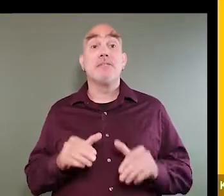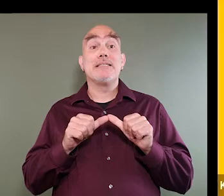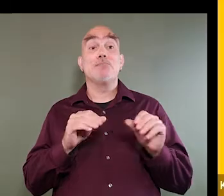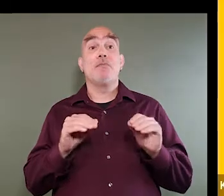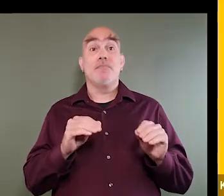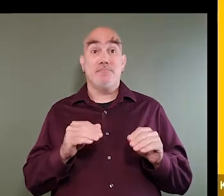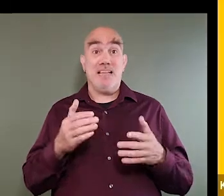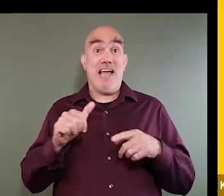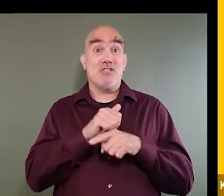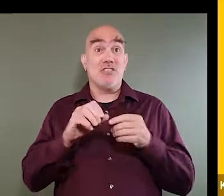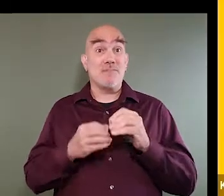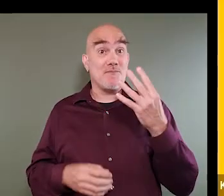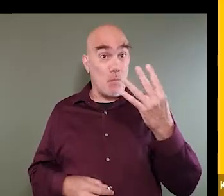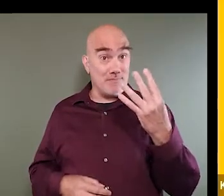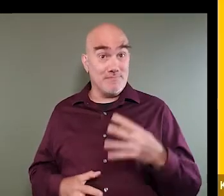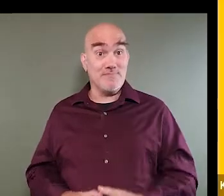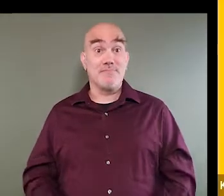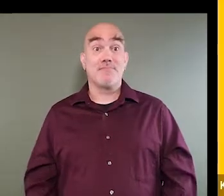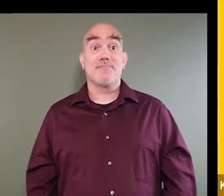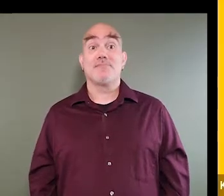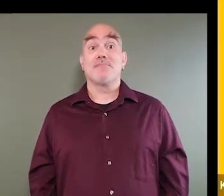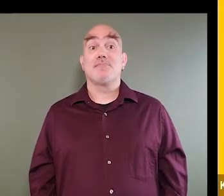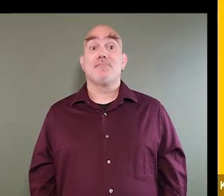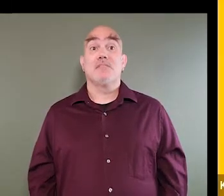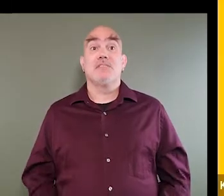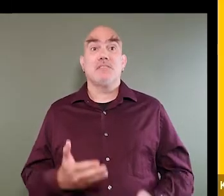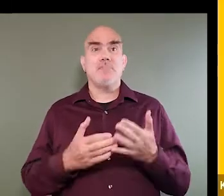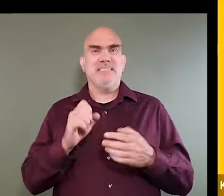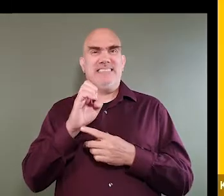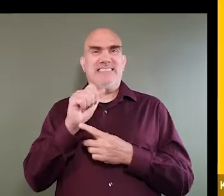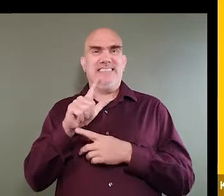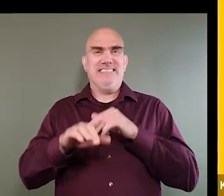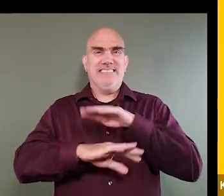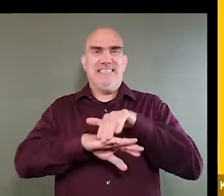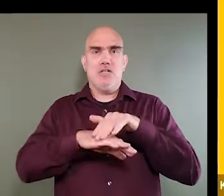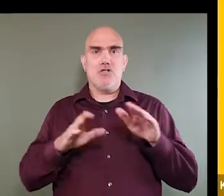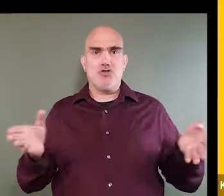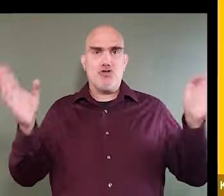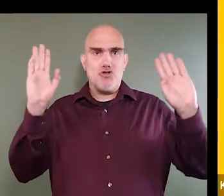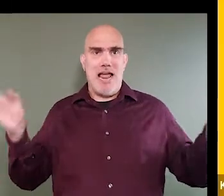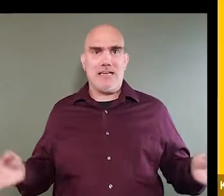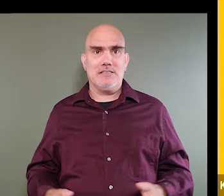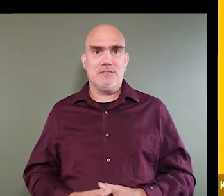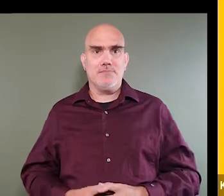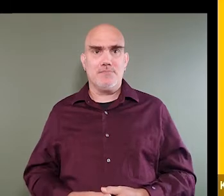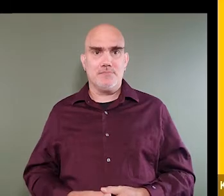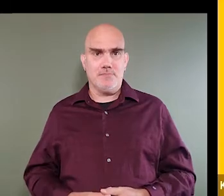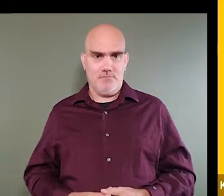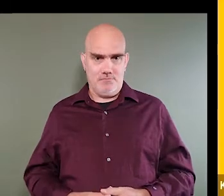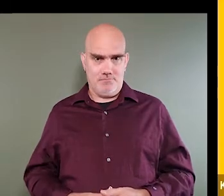number 4. Some seal jacks.